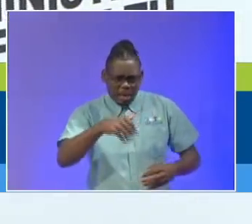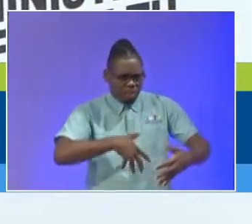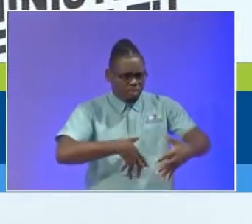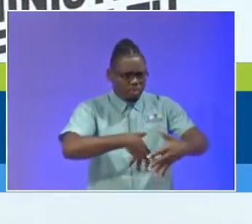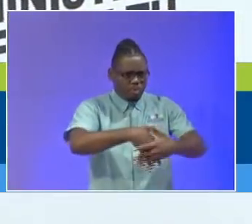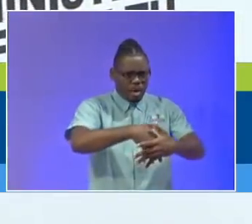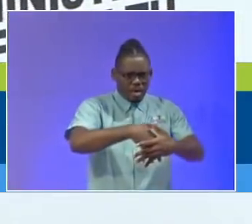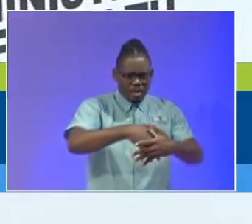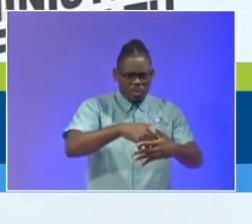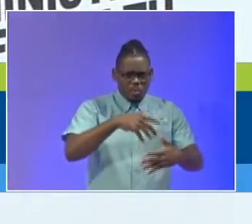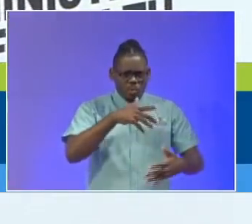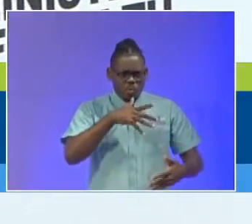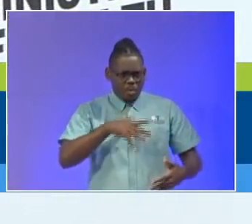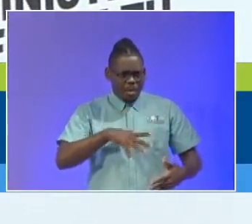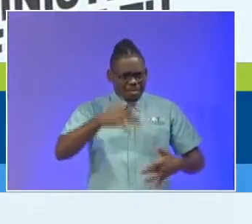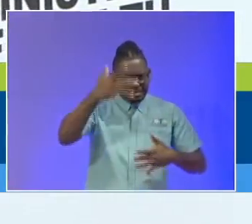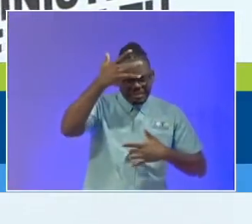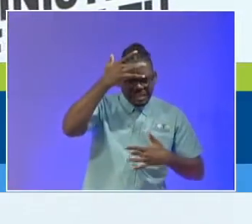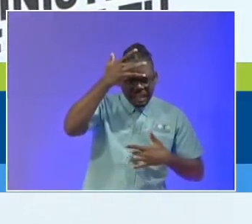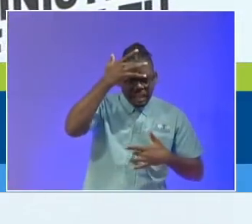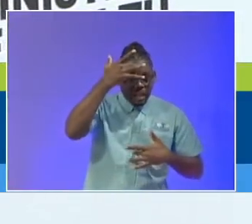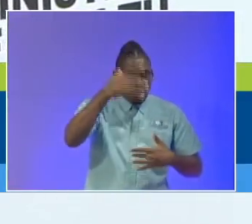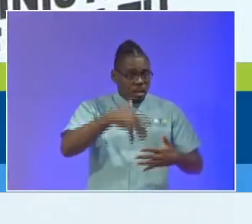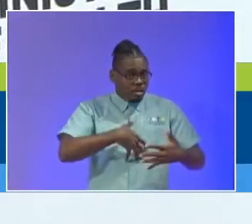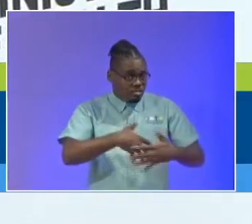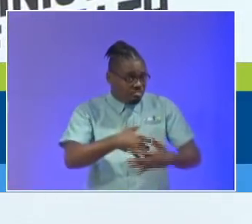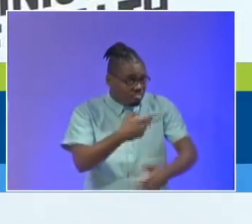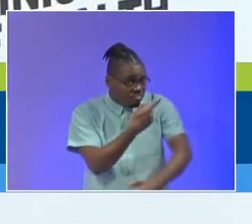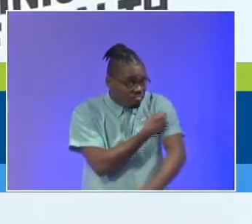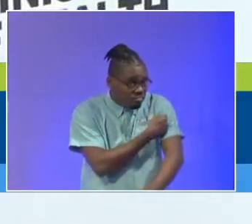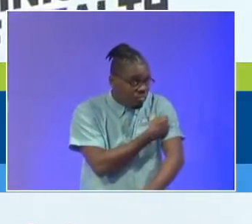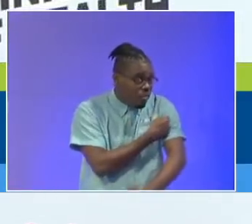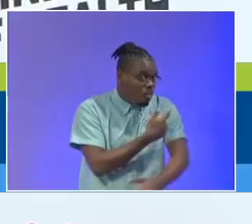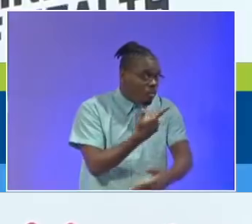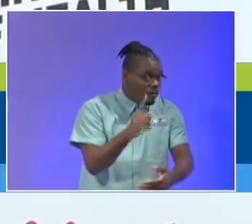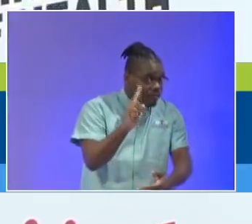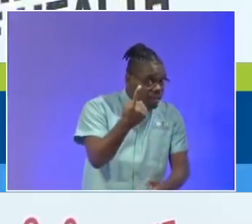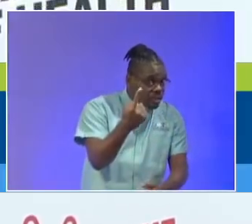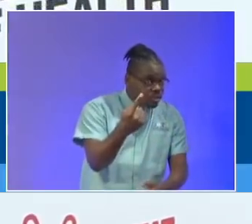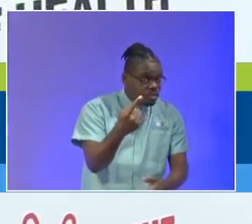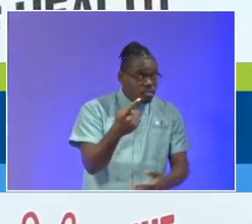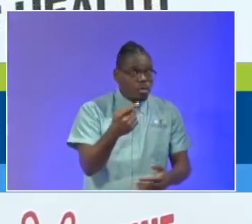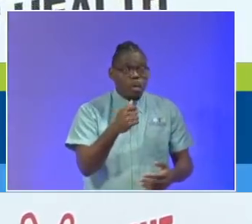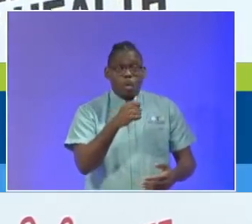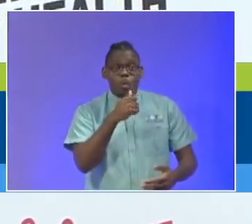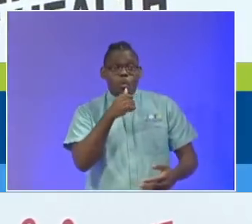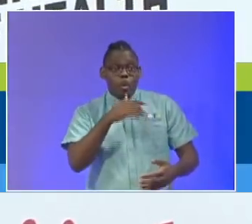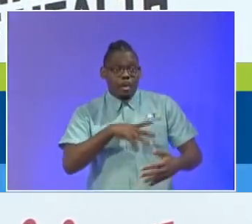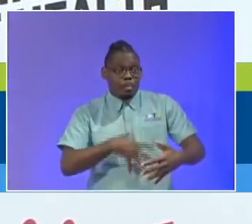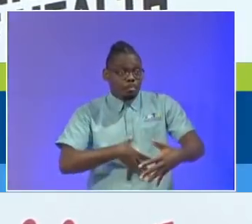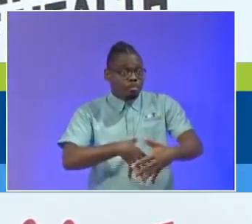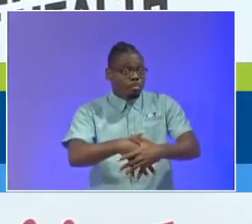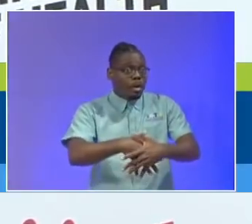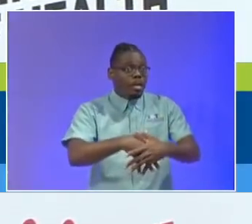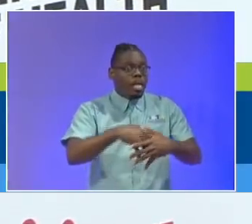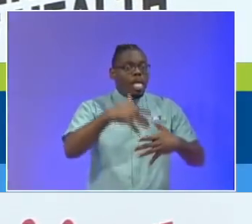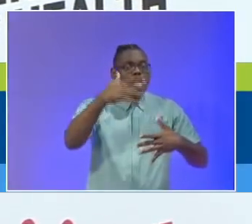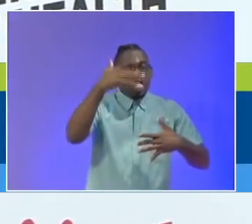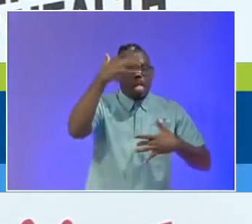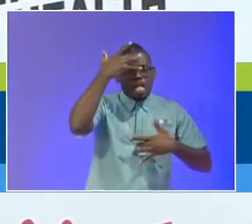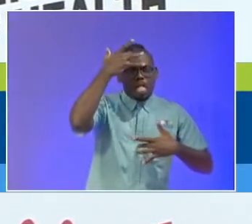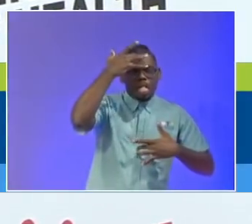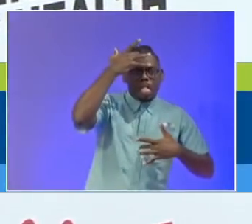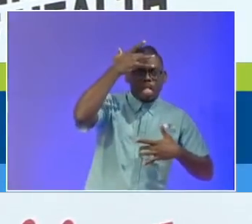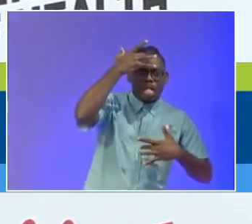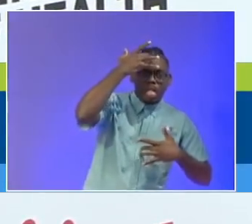question. So I will say firstly, locally, the answer would be no. However, we,